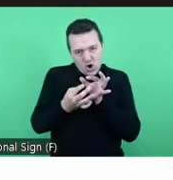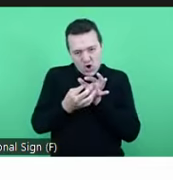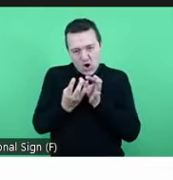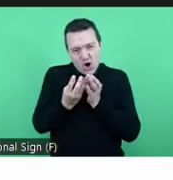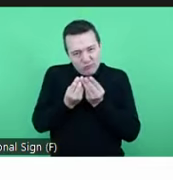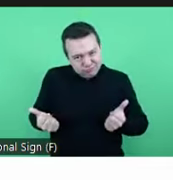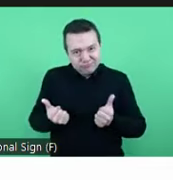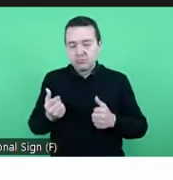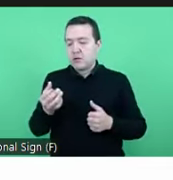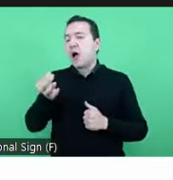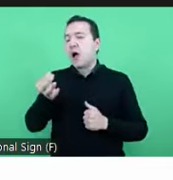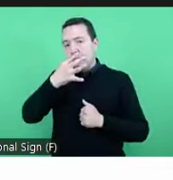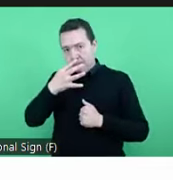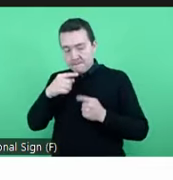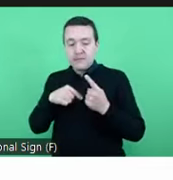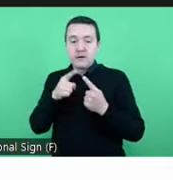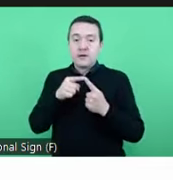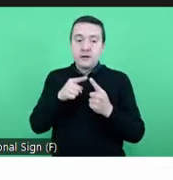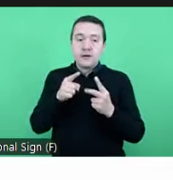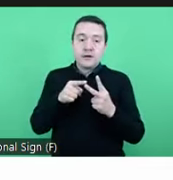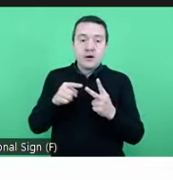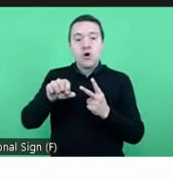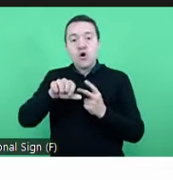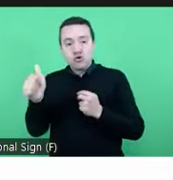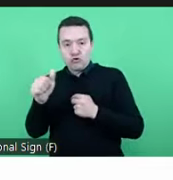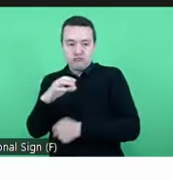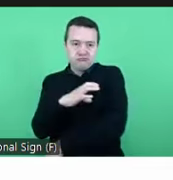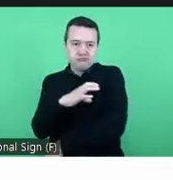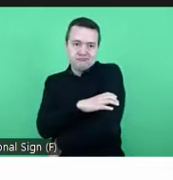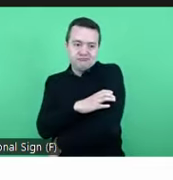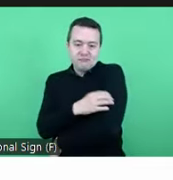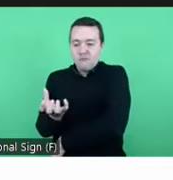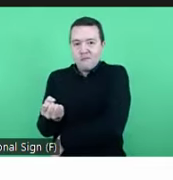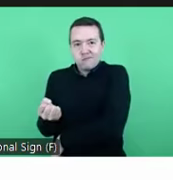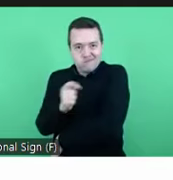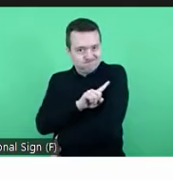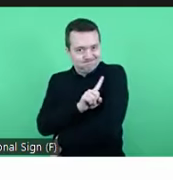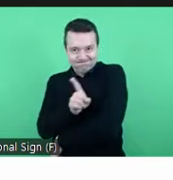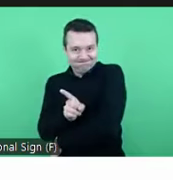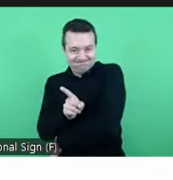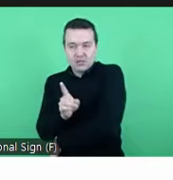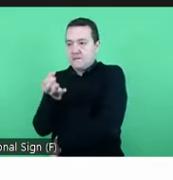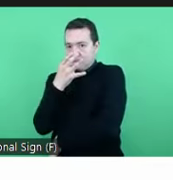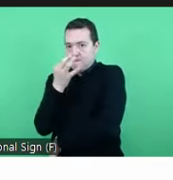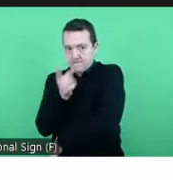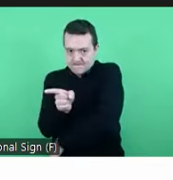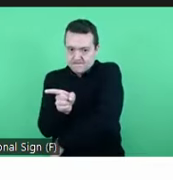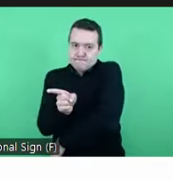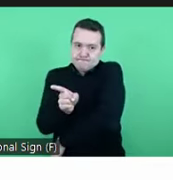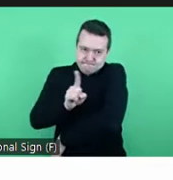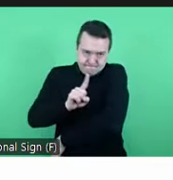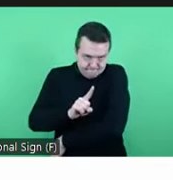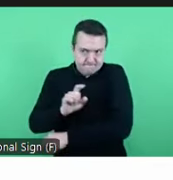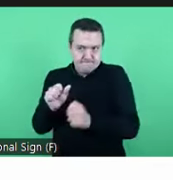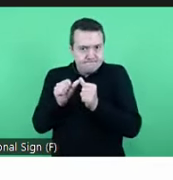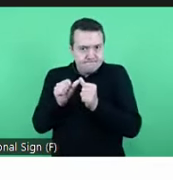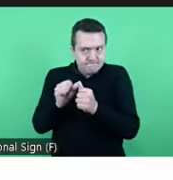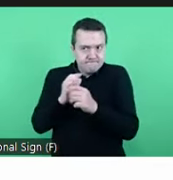is what I was just saying about anti-blood pressure medication and some other ongoing use